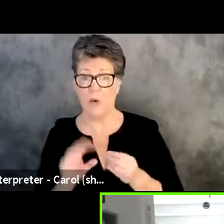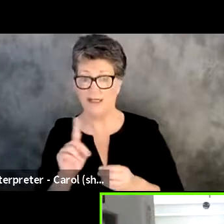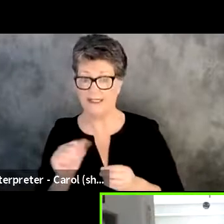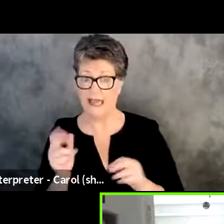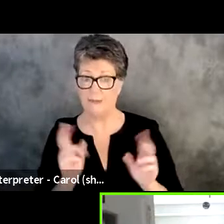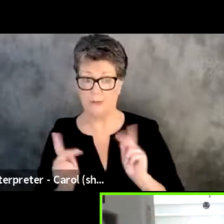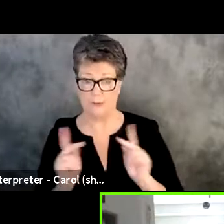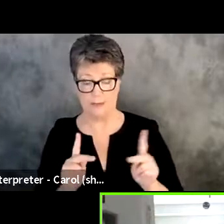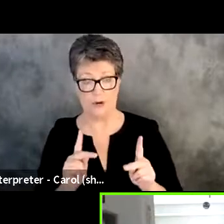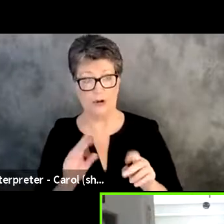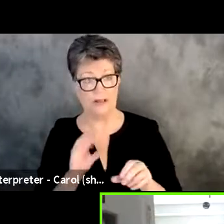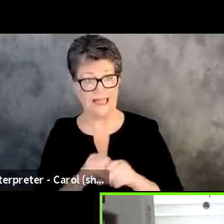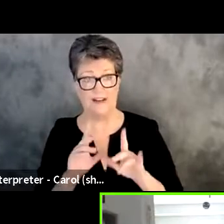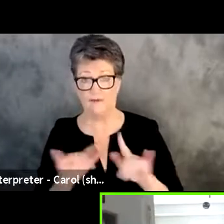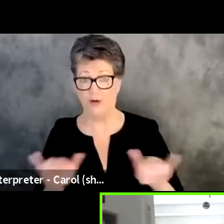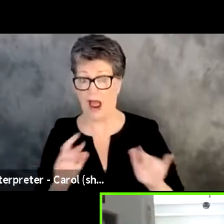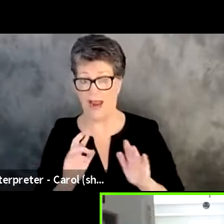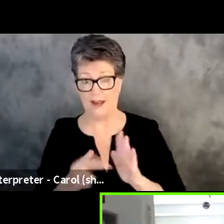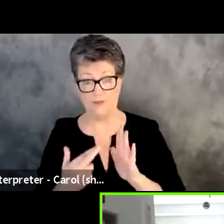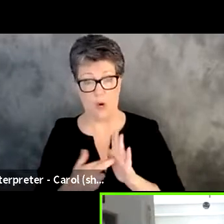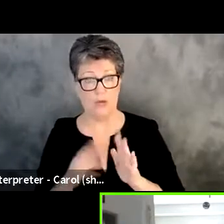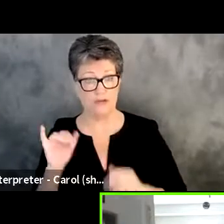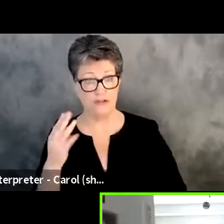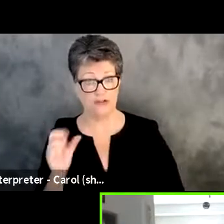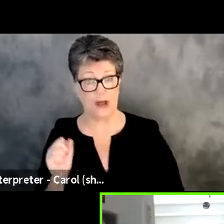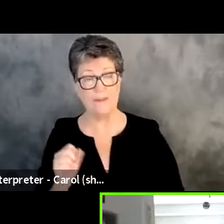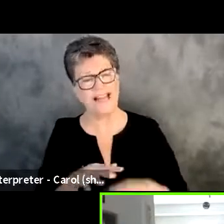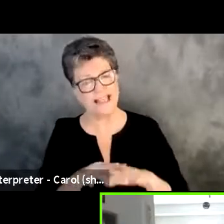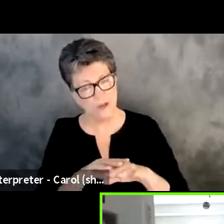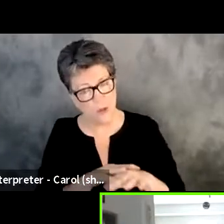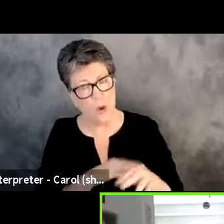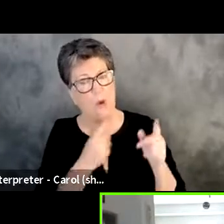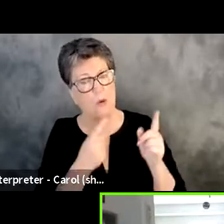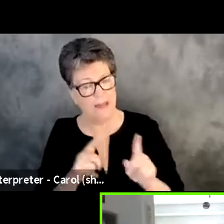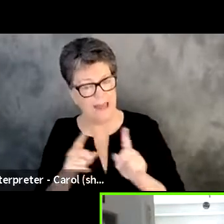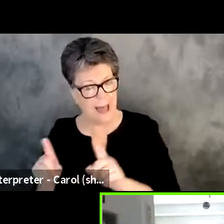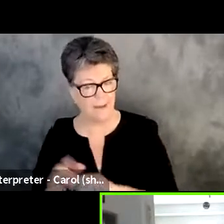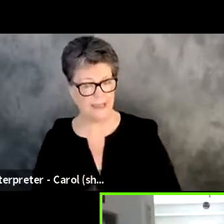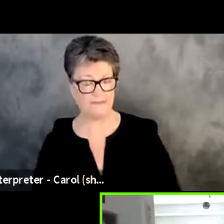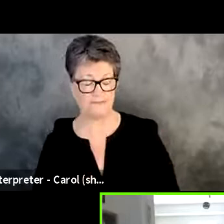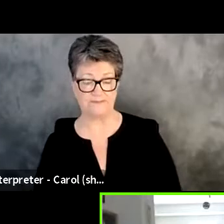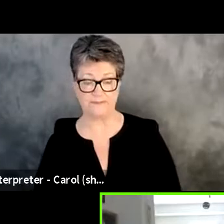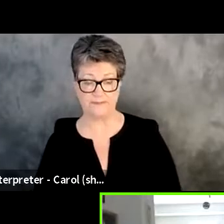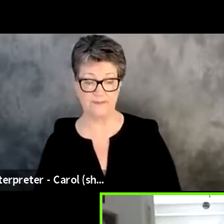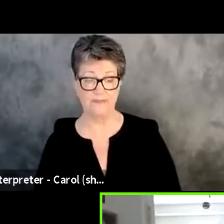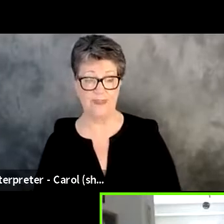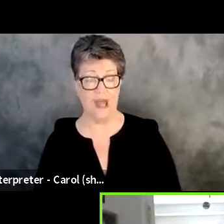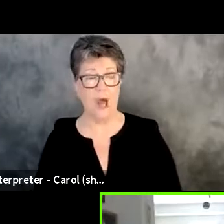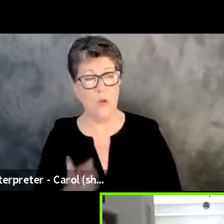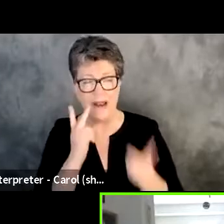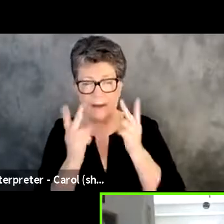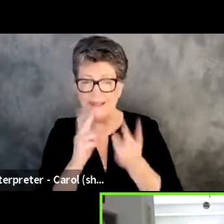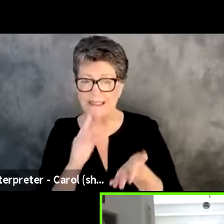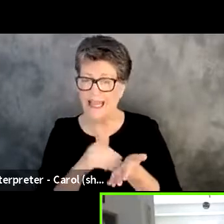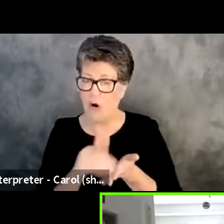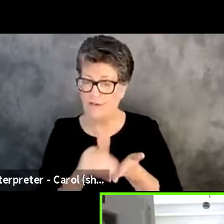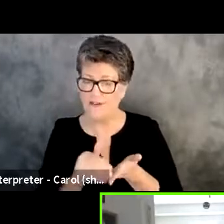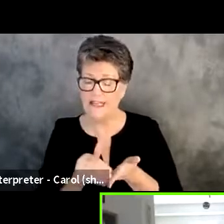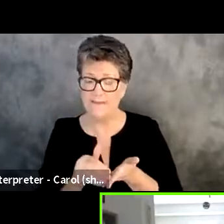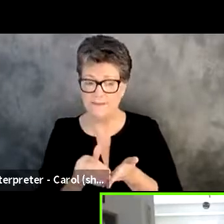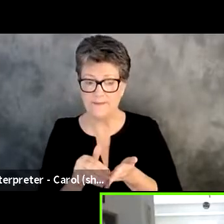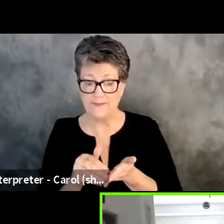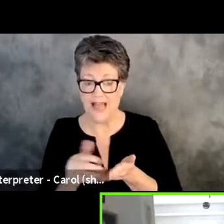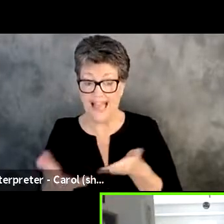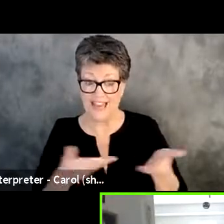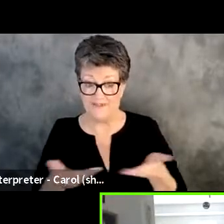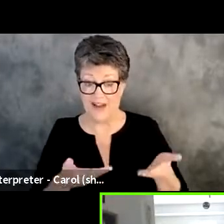a variety of jobs, which is slowly happening. One thing that I'm seeing a lot is I get invited